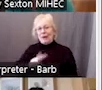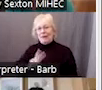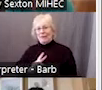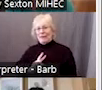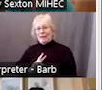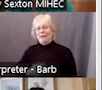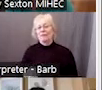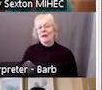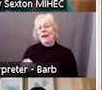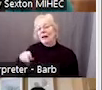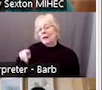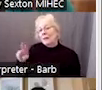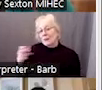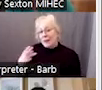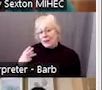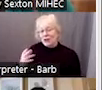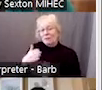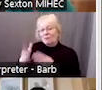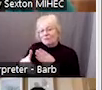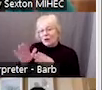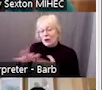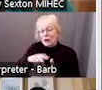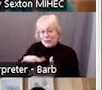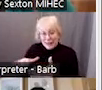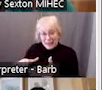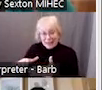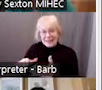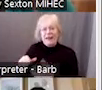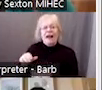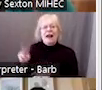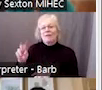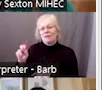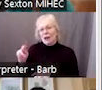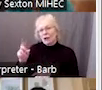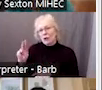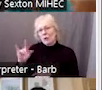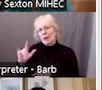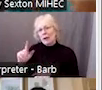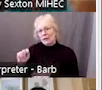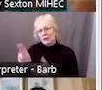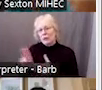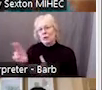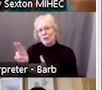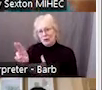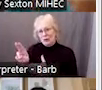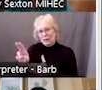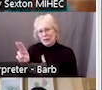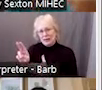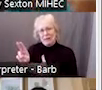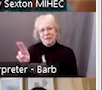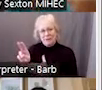her studies at Vanderbilt University Next Steps in 2020, but graduated on May 2nd,